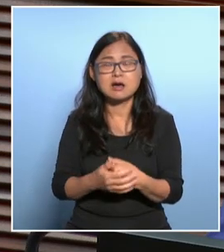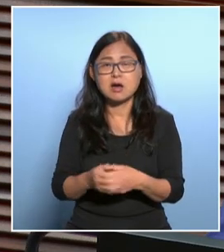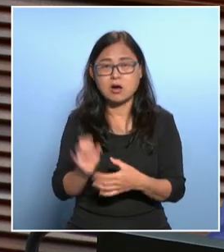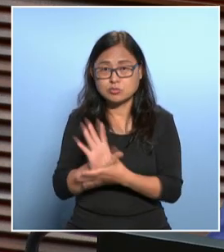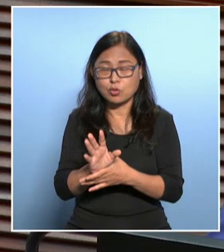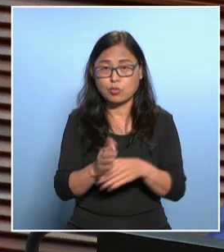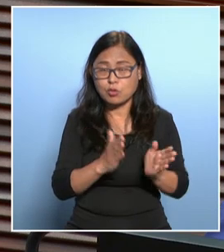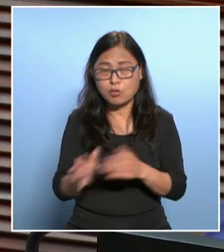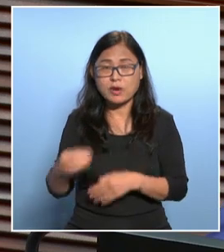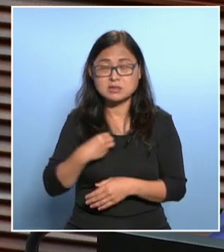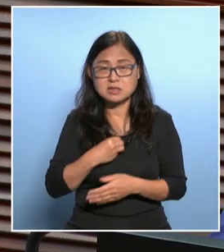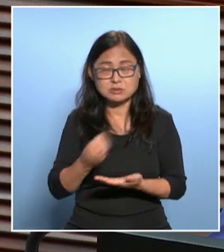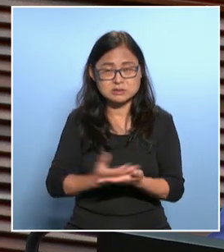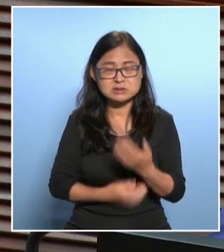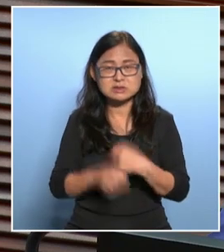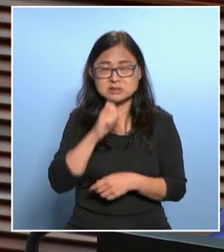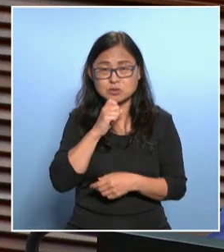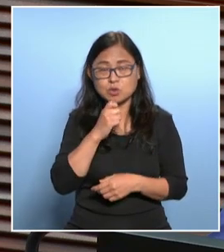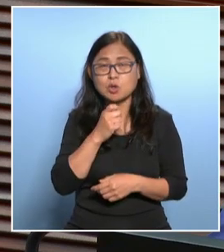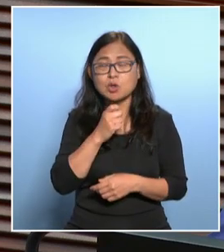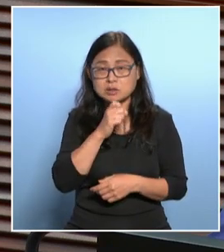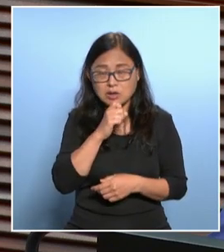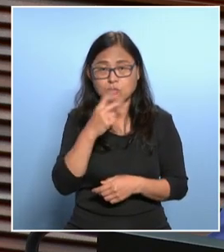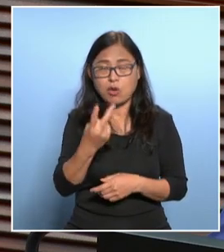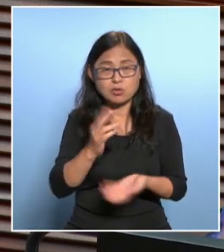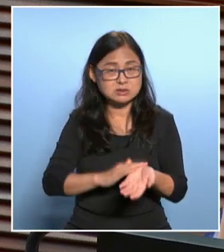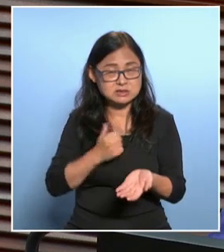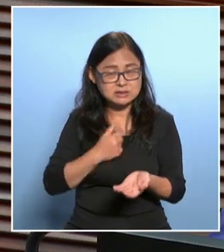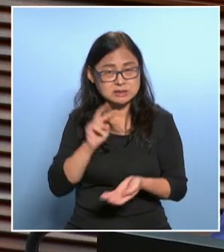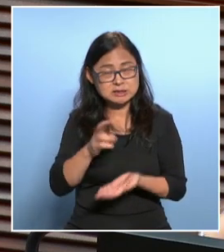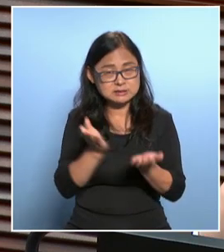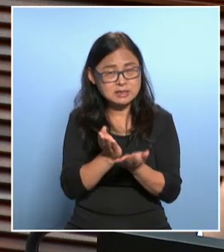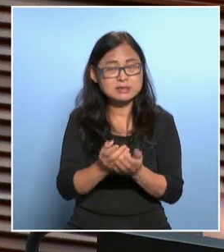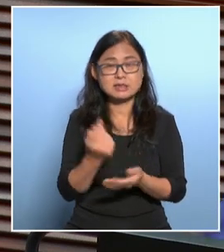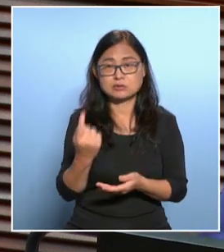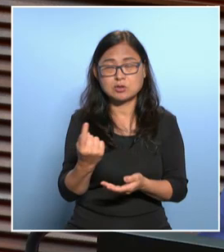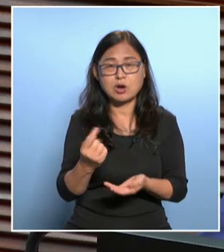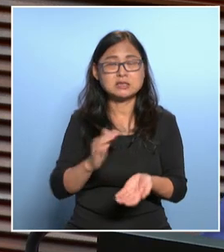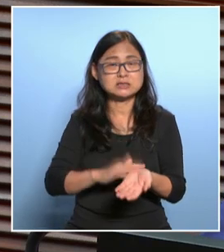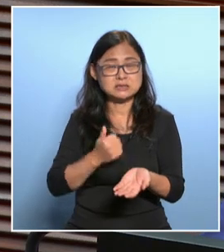medical treatment? And according to the paper, two witnesses